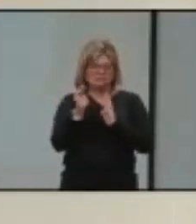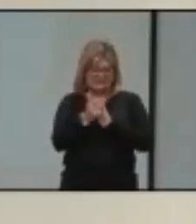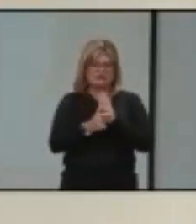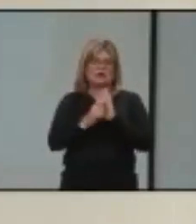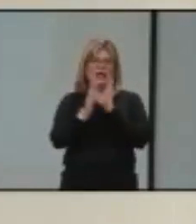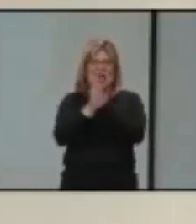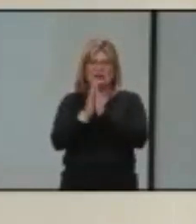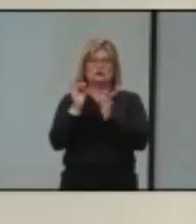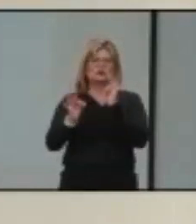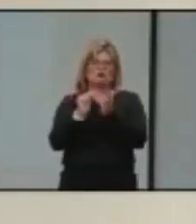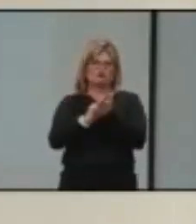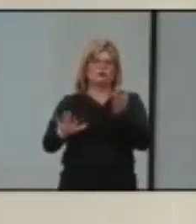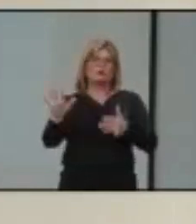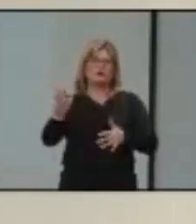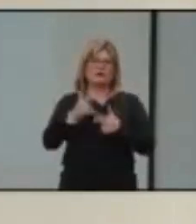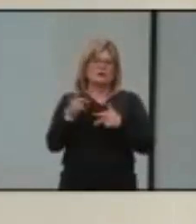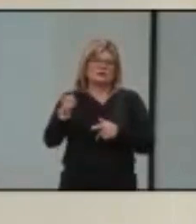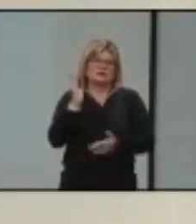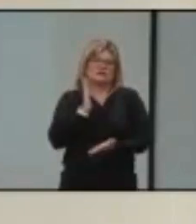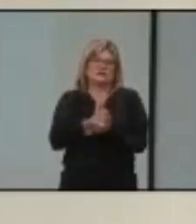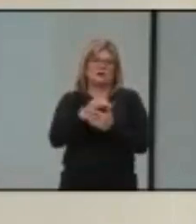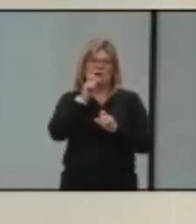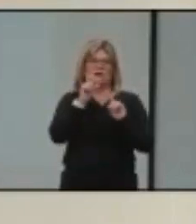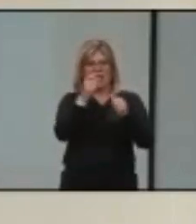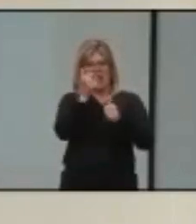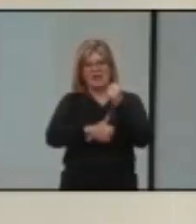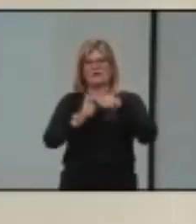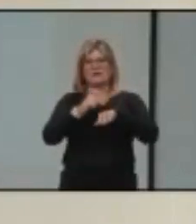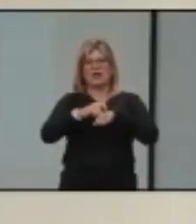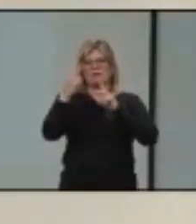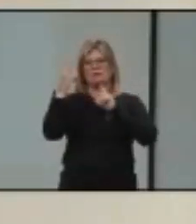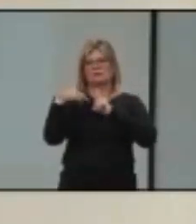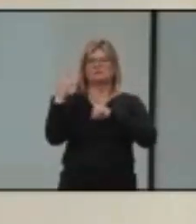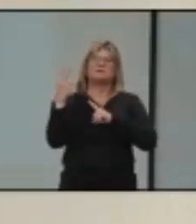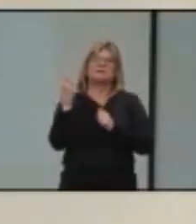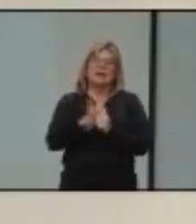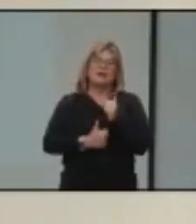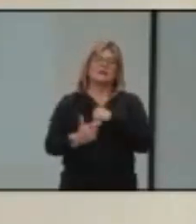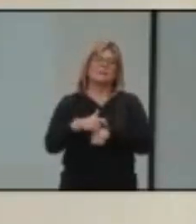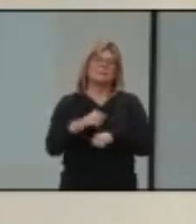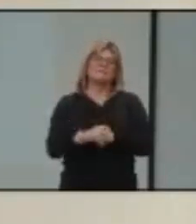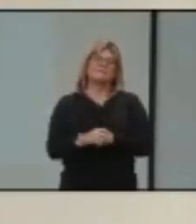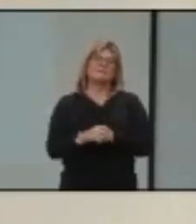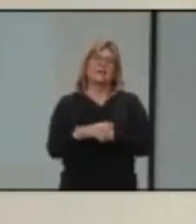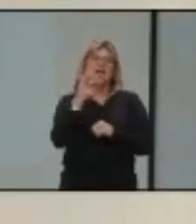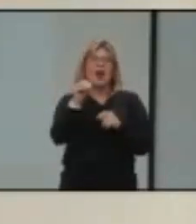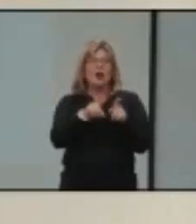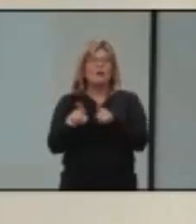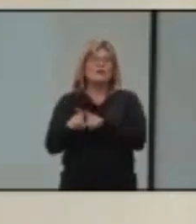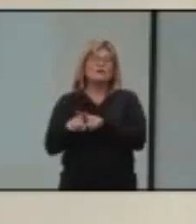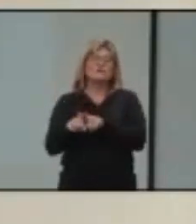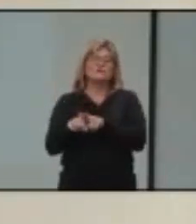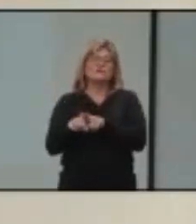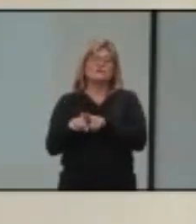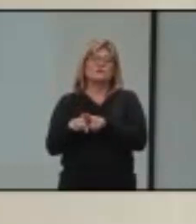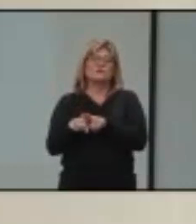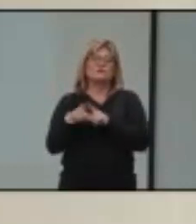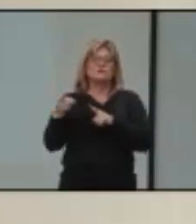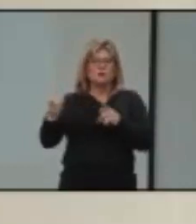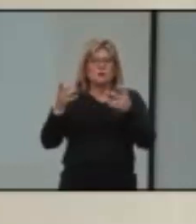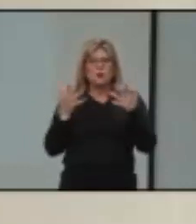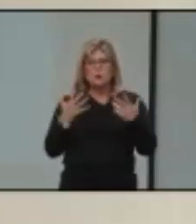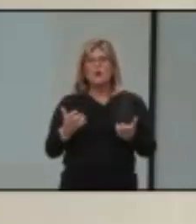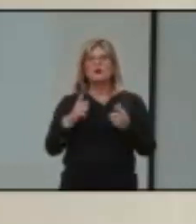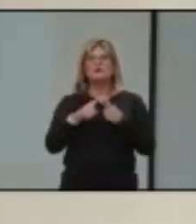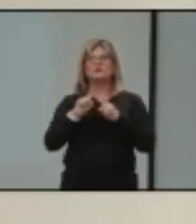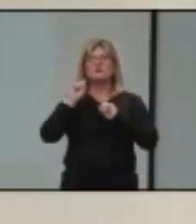name so that she wouldn't have to deal with that every time she went to the airport. In addition to that, if she wanted to